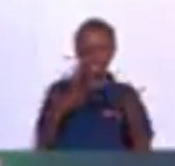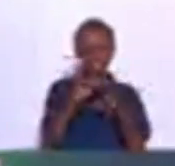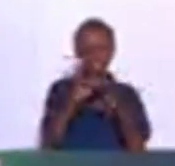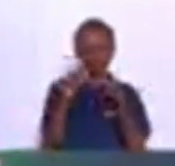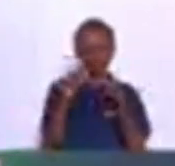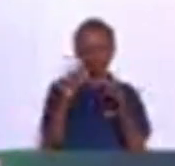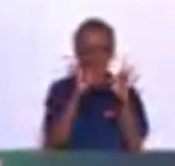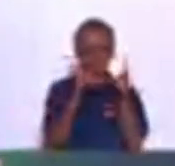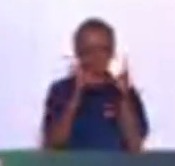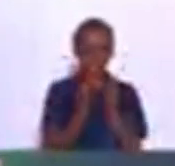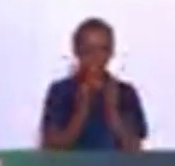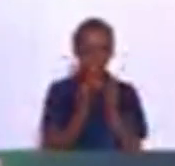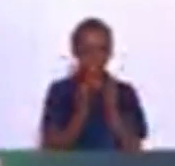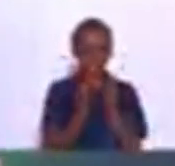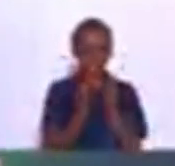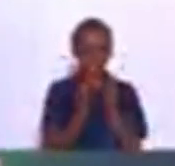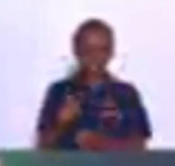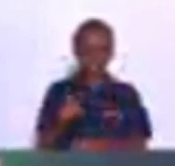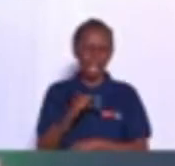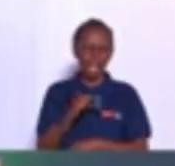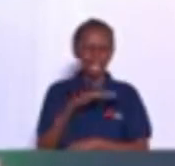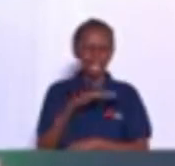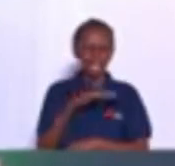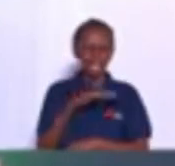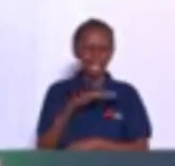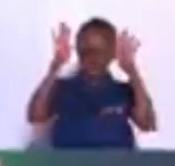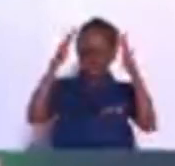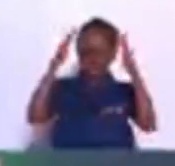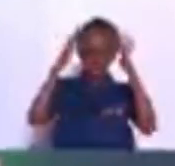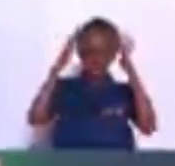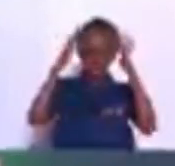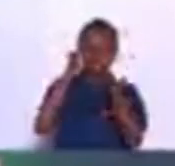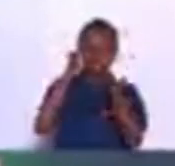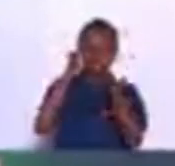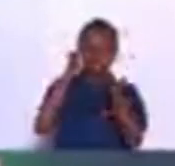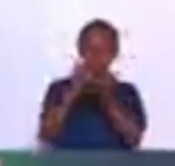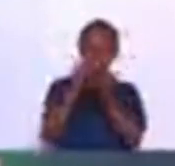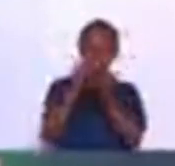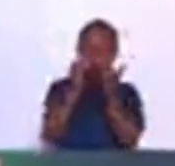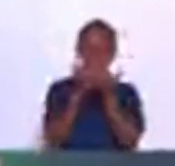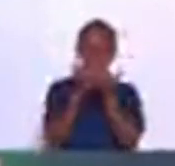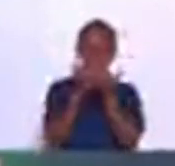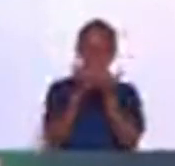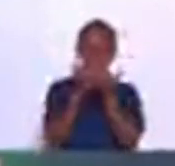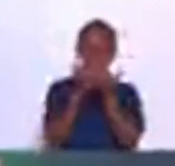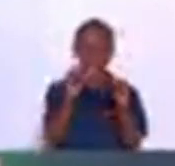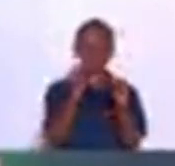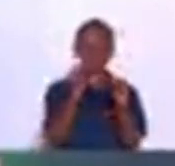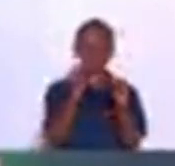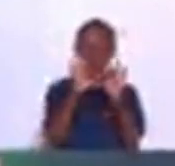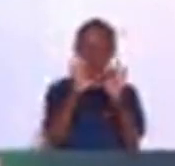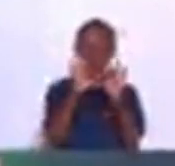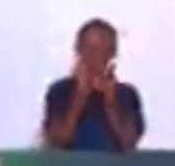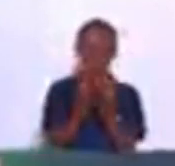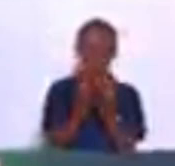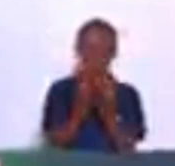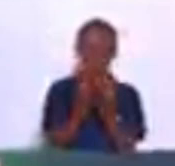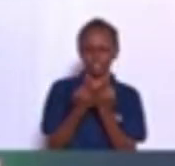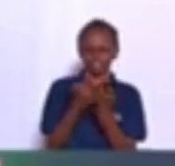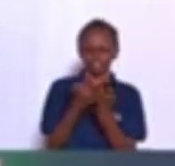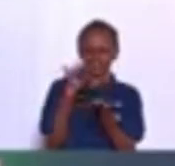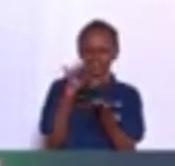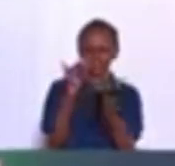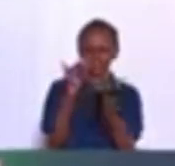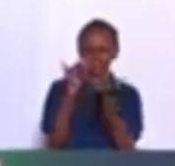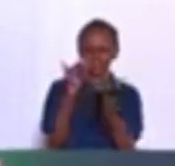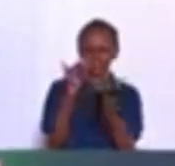family. We are aware that indeed you care about our families. We want to thank you for